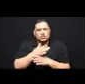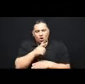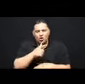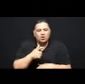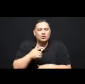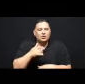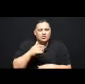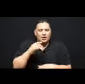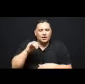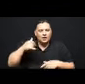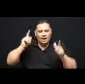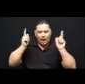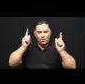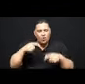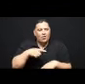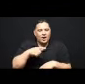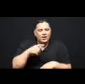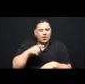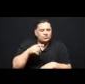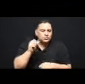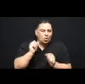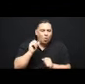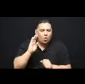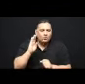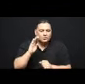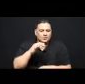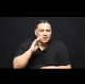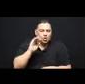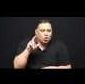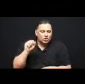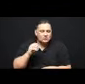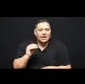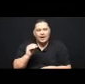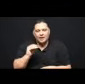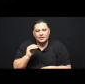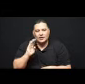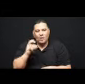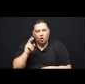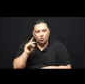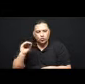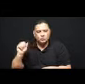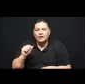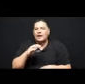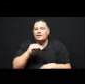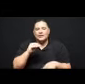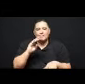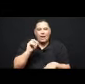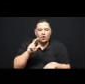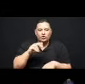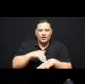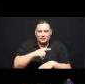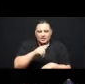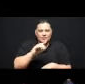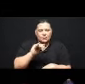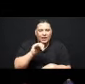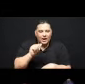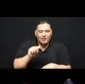two bearded buckaroos and a miner from Eureka. Tell me that shit on your car ain't skis.